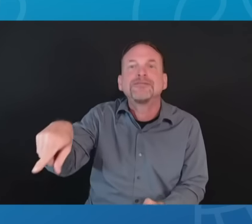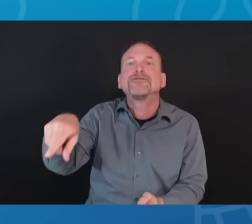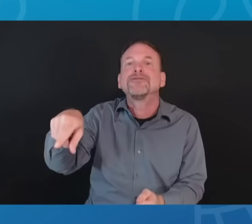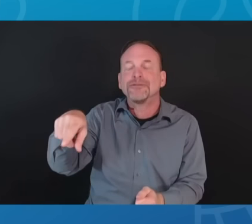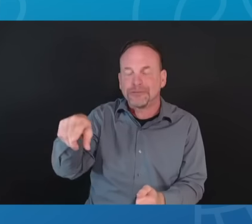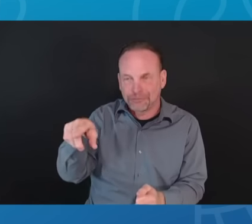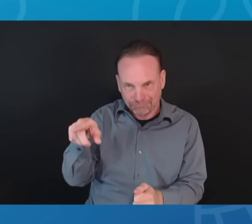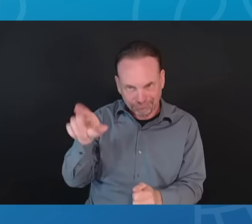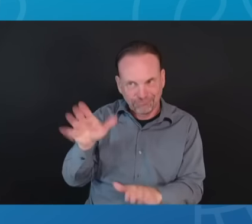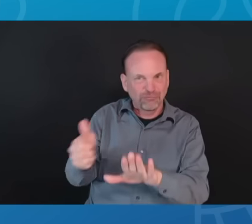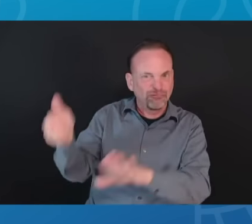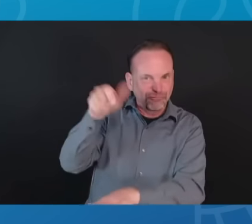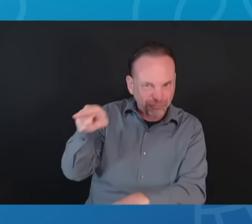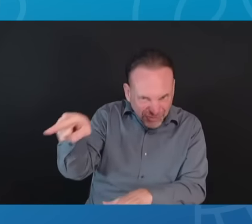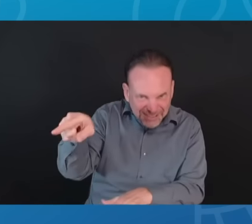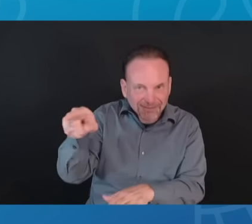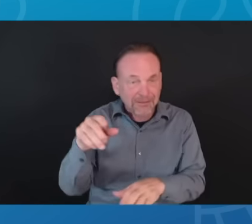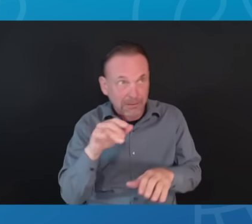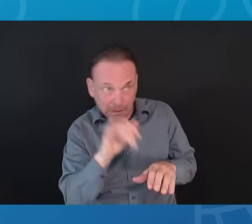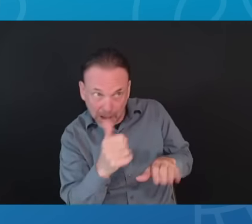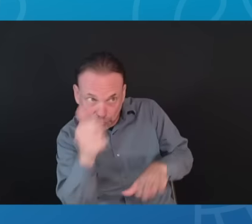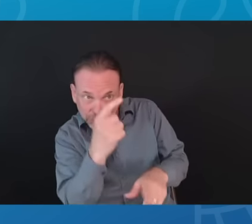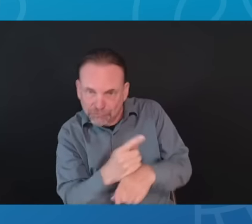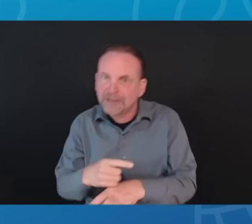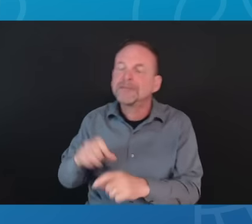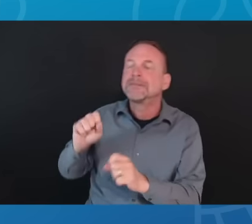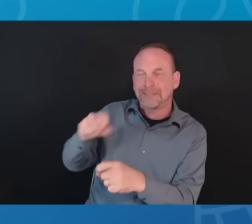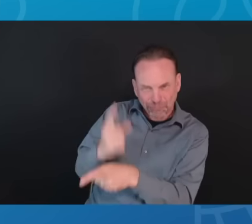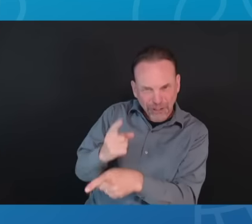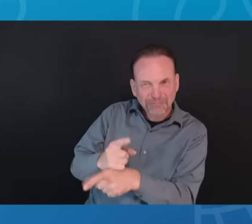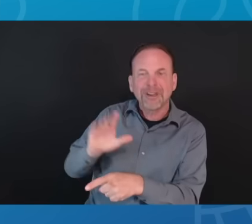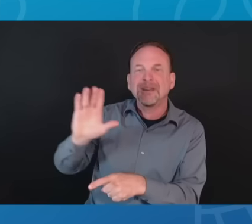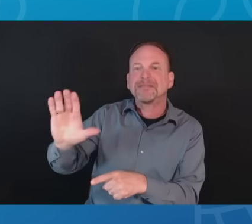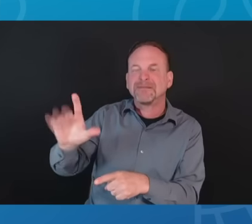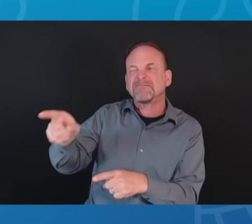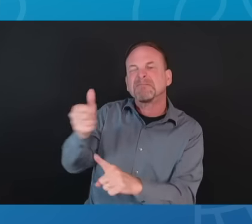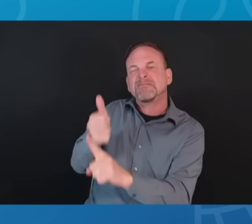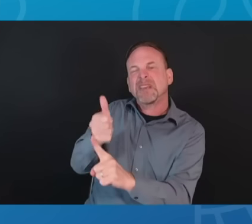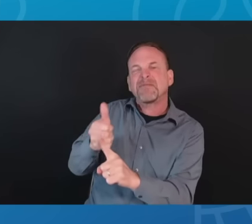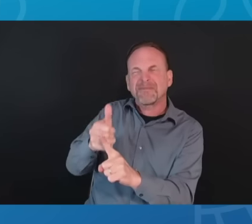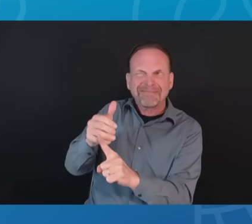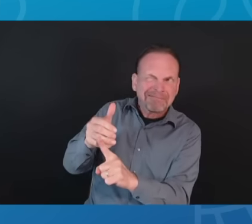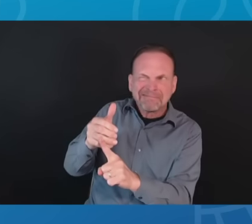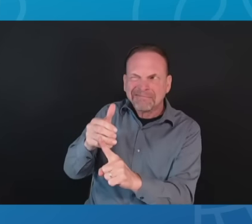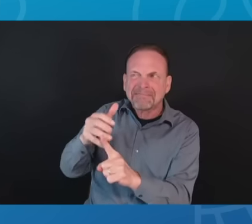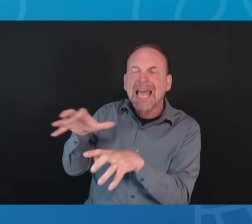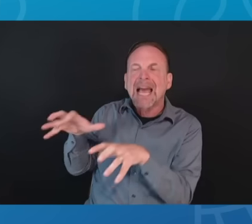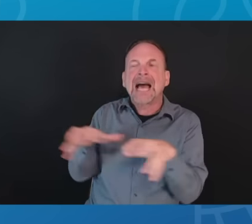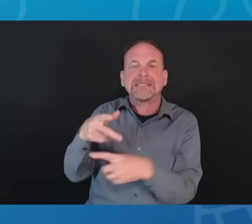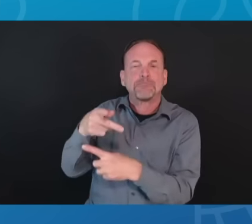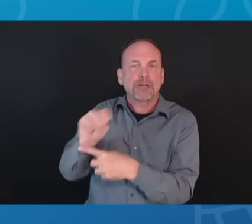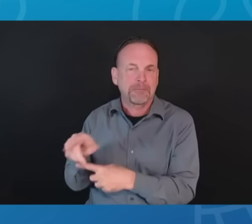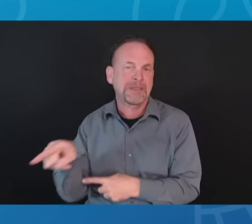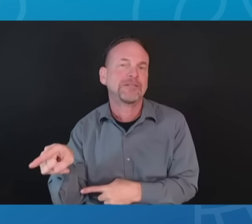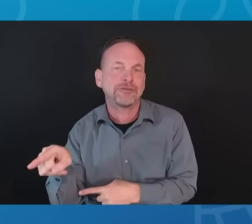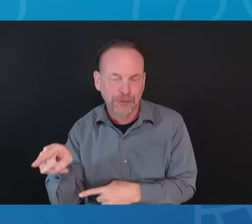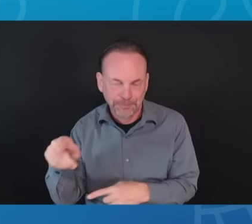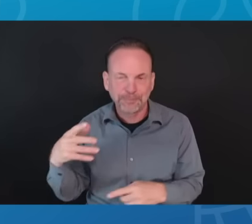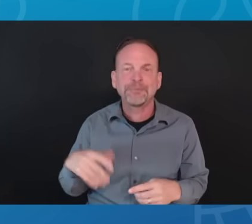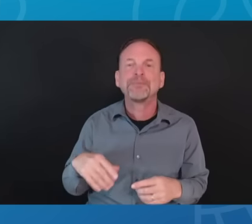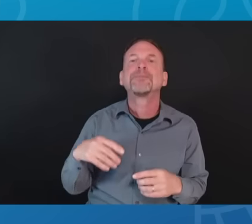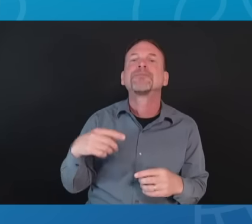Yeah. Acting Prime Minister, I think his title is. Yes. And made clear that we want to see human rights protected,